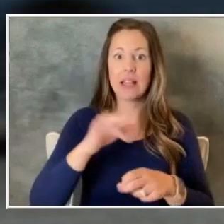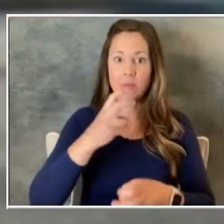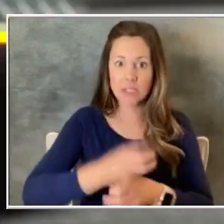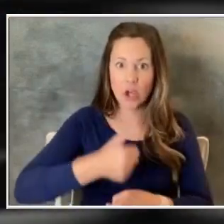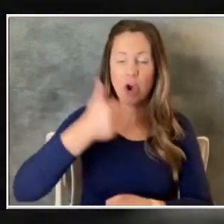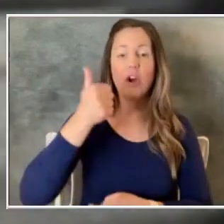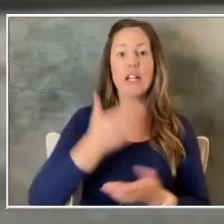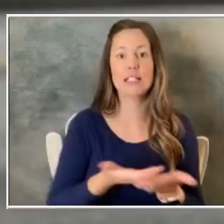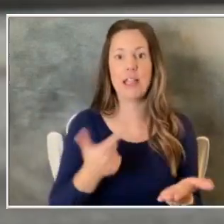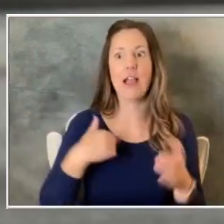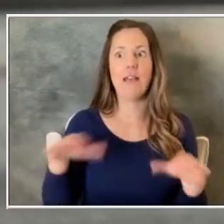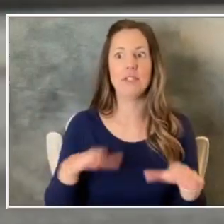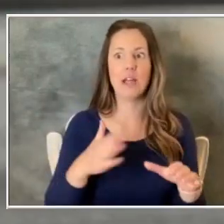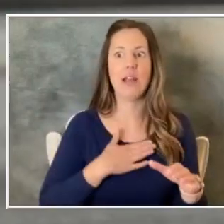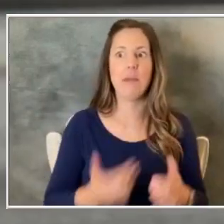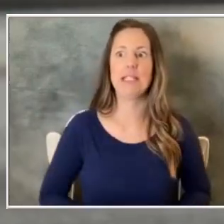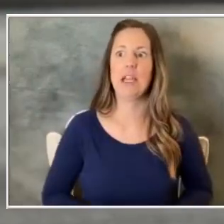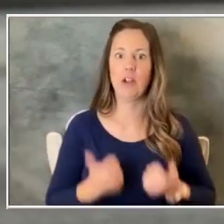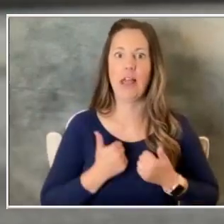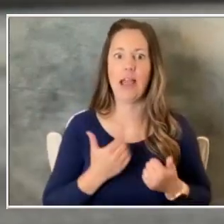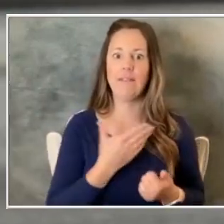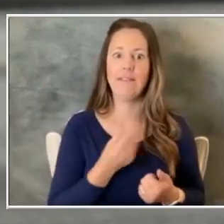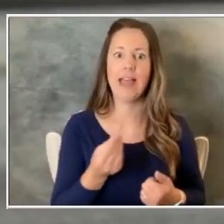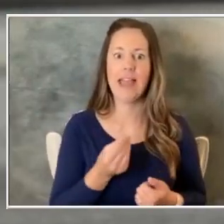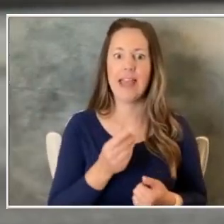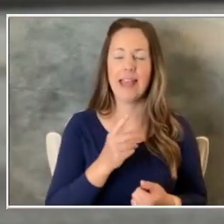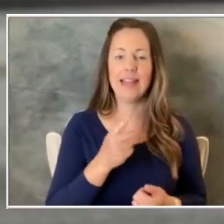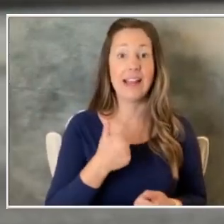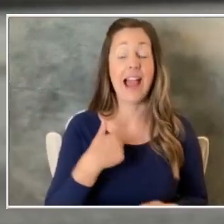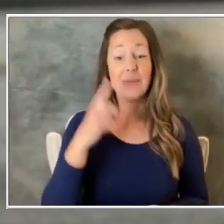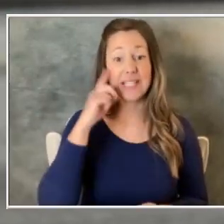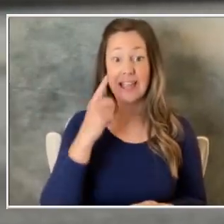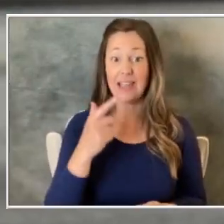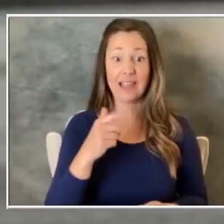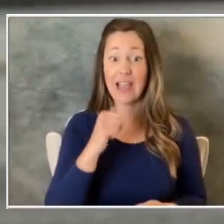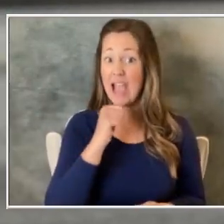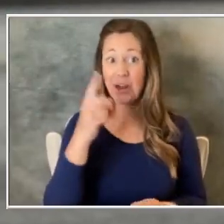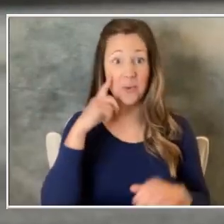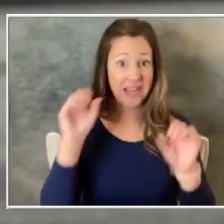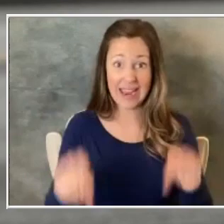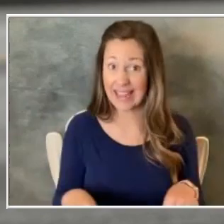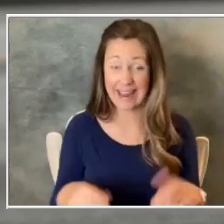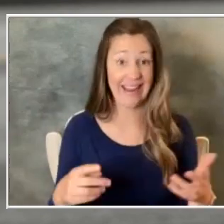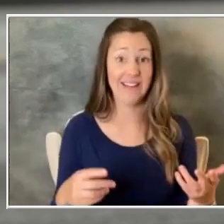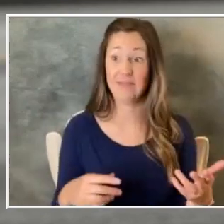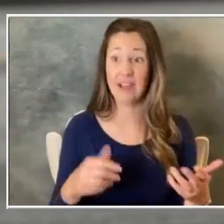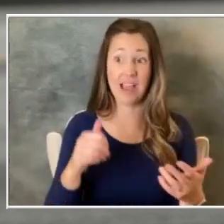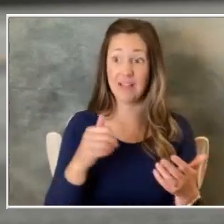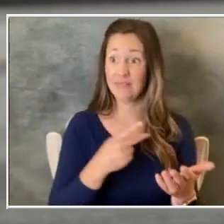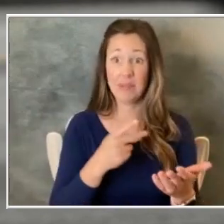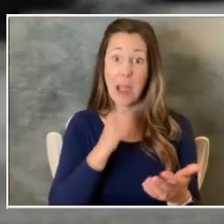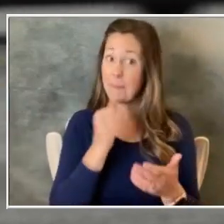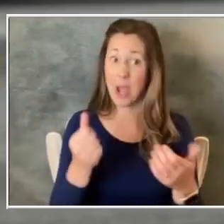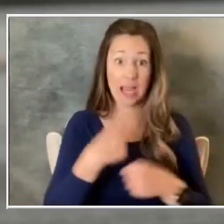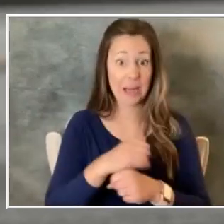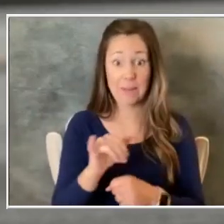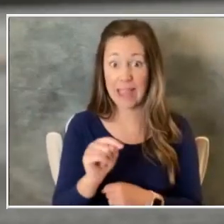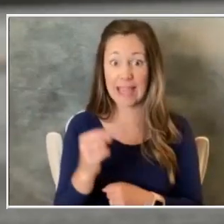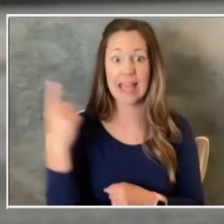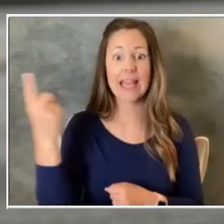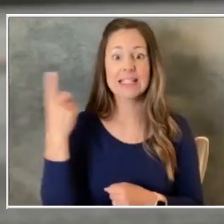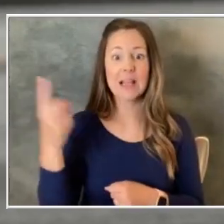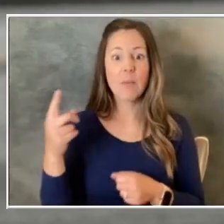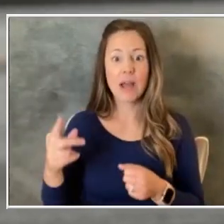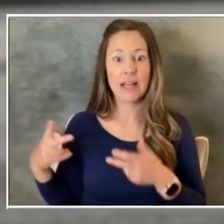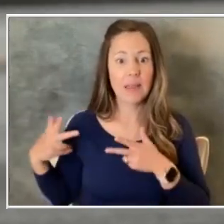entire life. And I was thinking, I don't think I'm gonna make it. And someone came up next to me and he said, "Why are you riding? Why are you